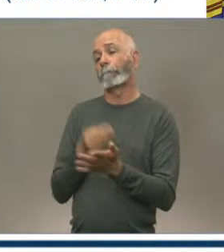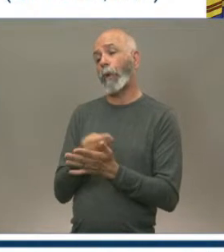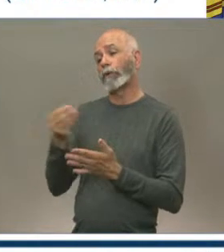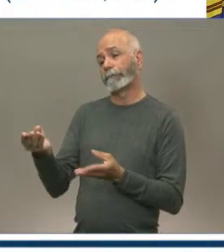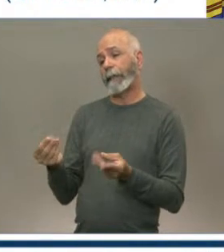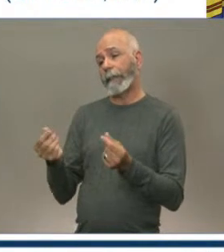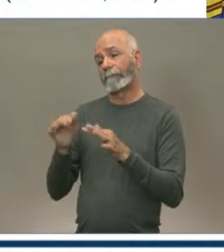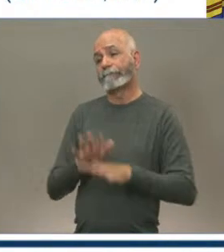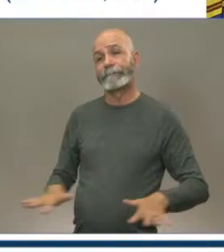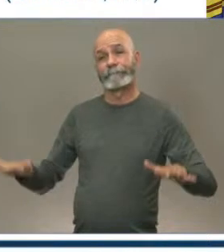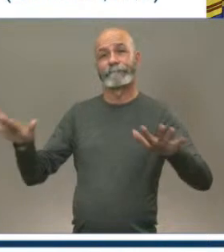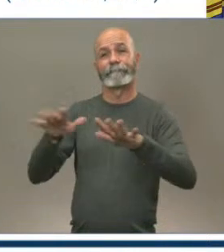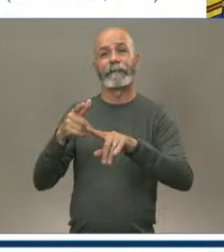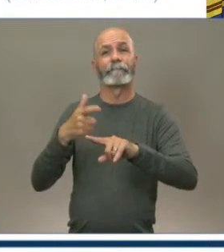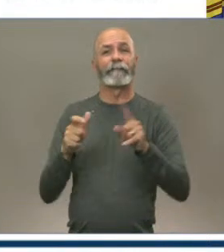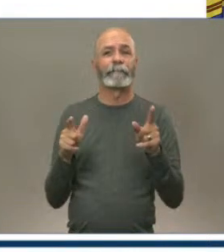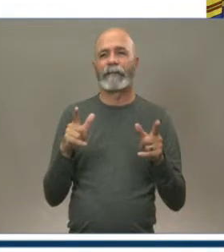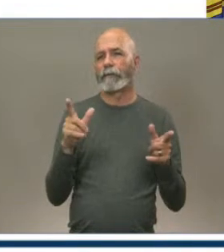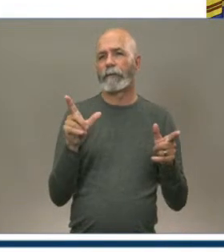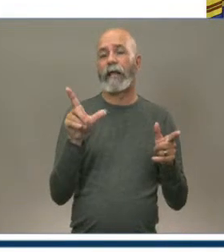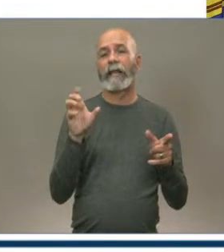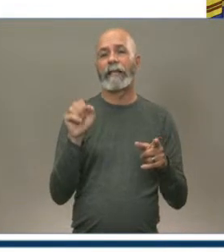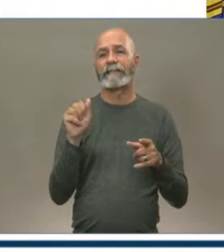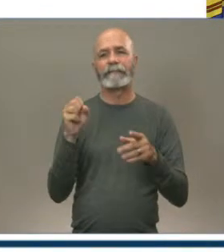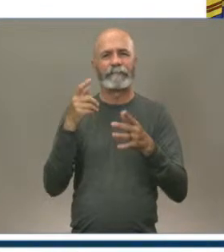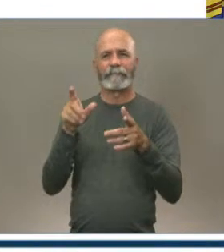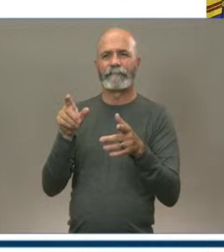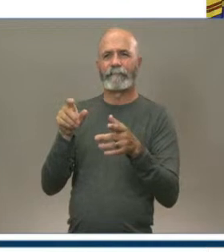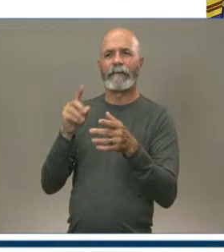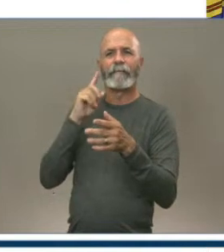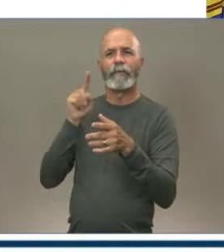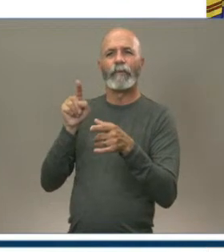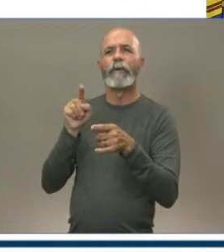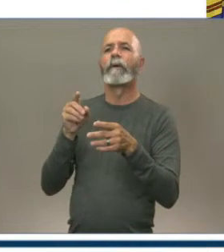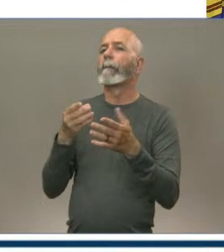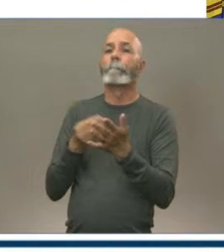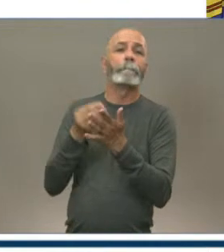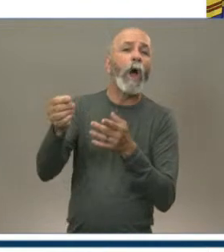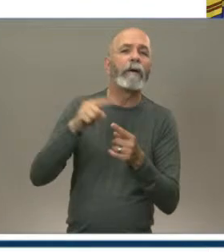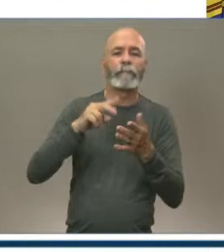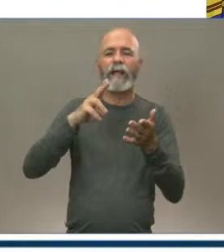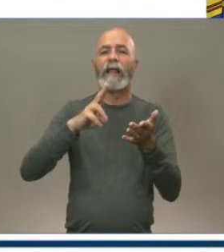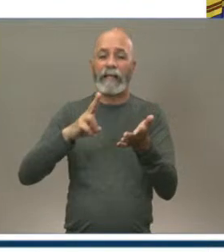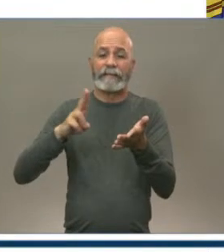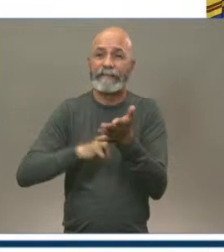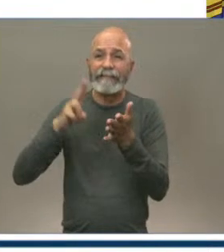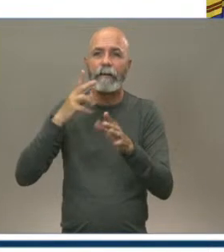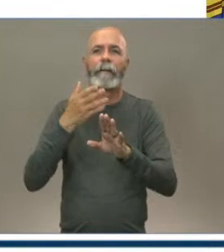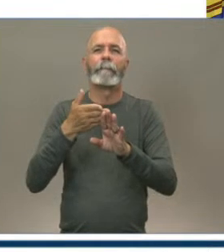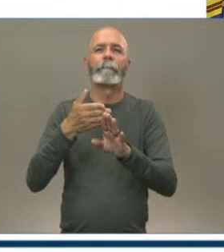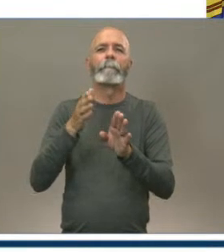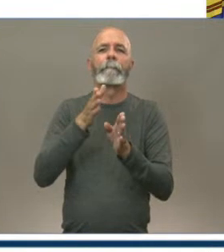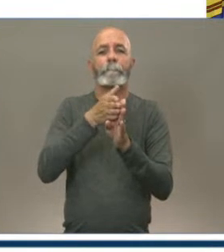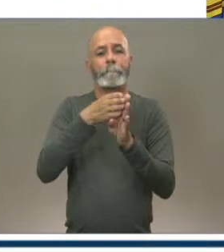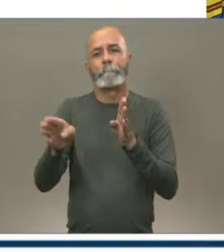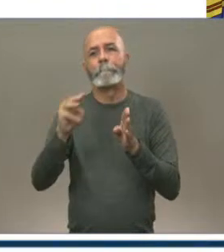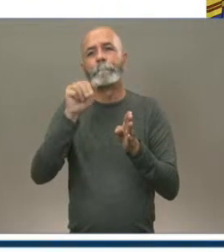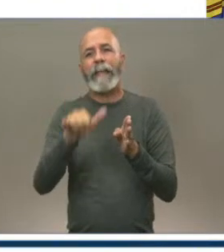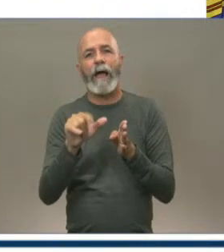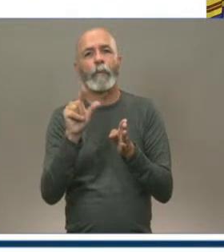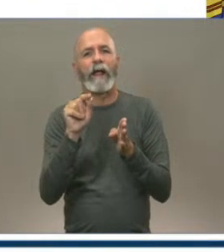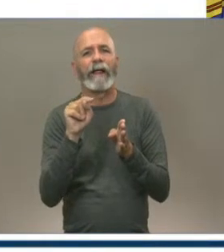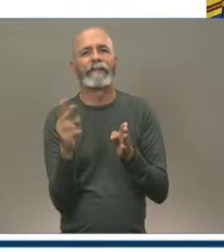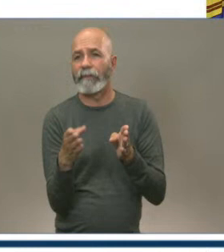agreement that falls after May 20th. It seems as though the rules are such that they won't be able to